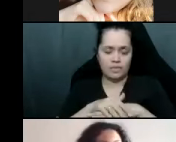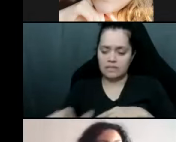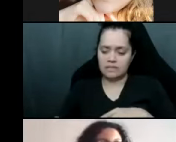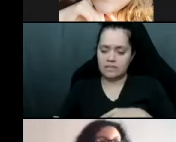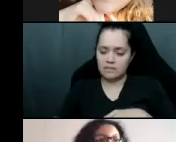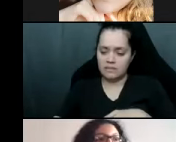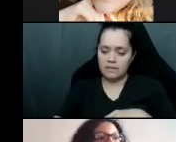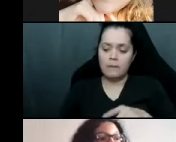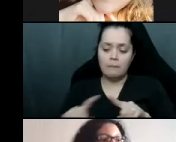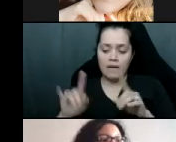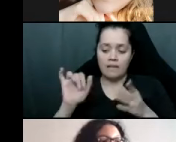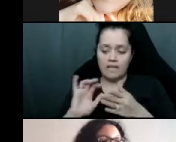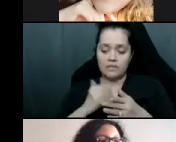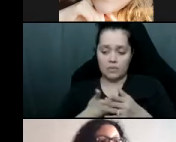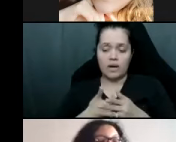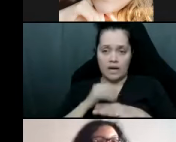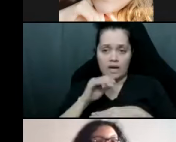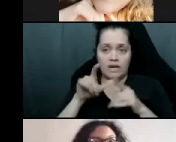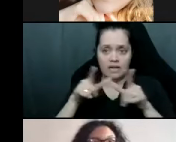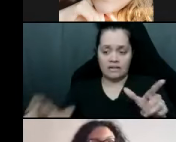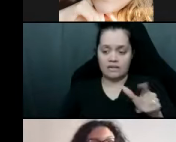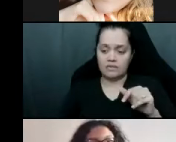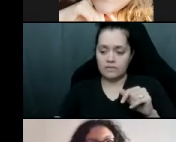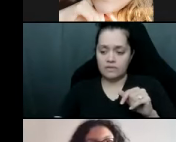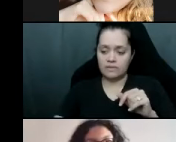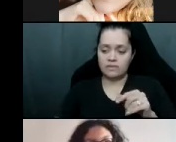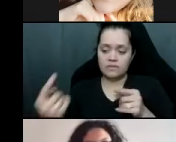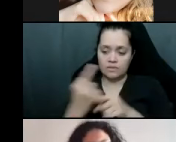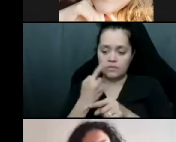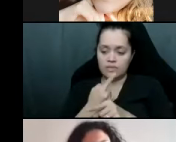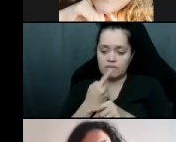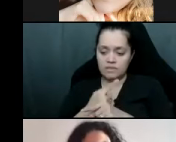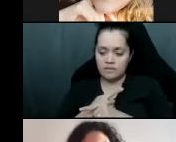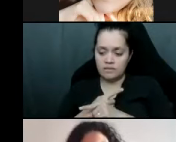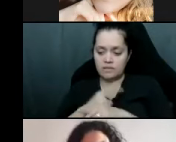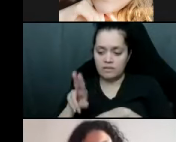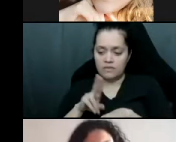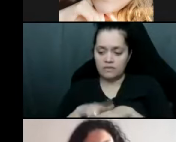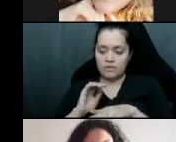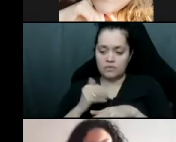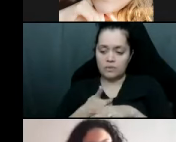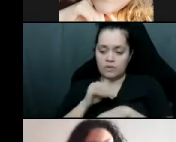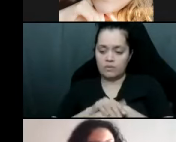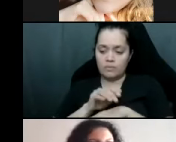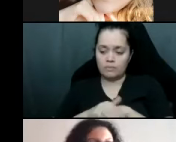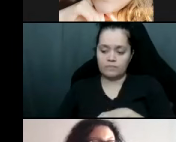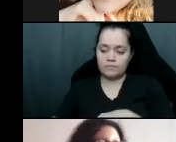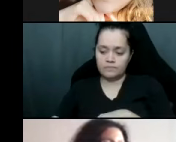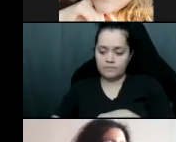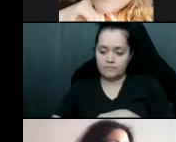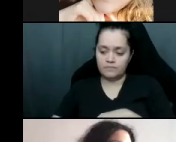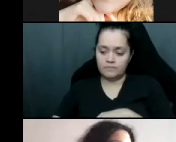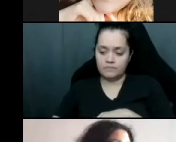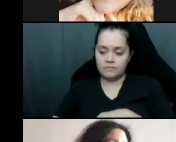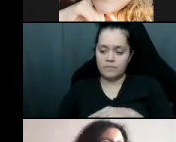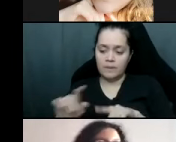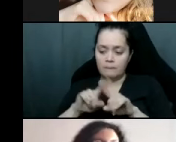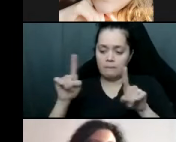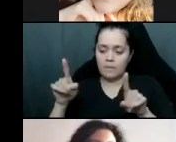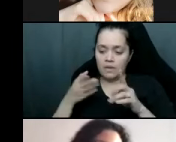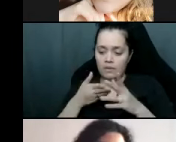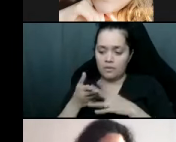that is where we got our language from originally, of course, when we were British colonies. But